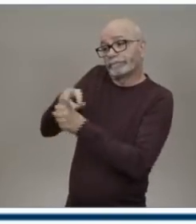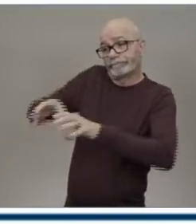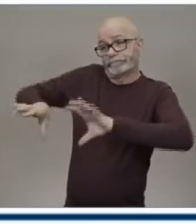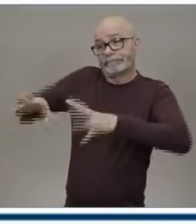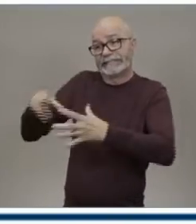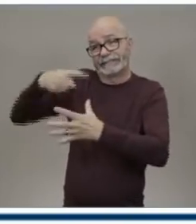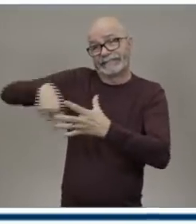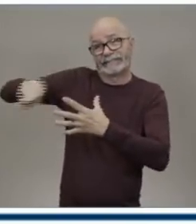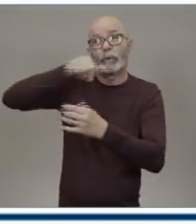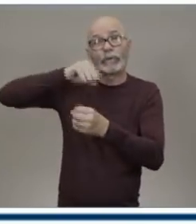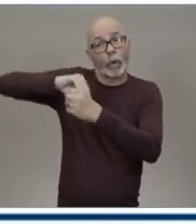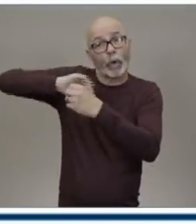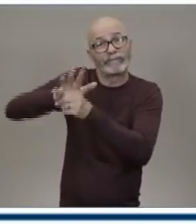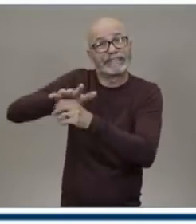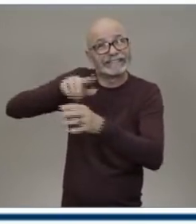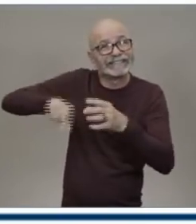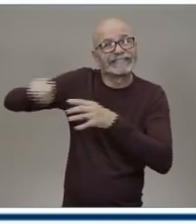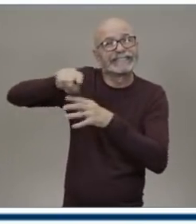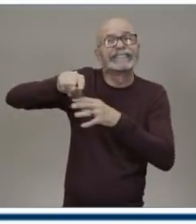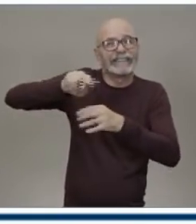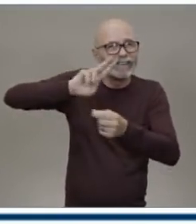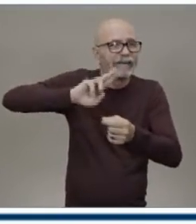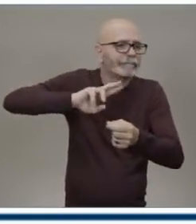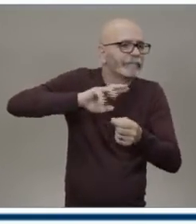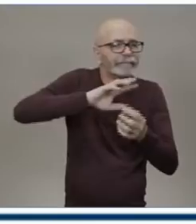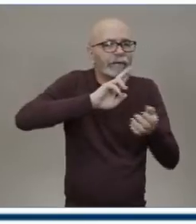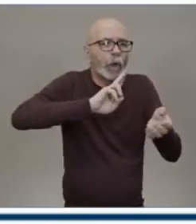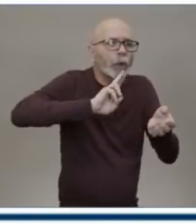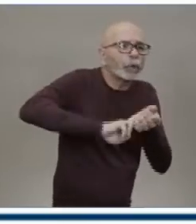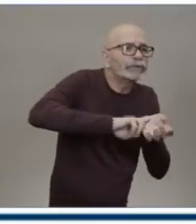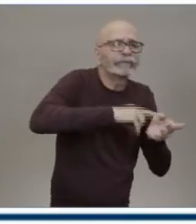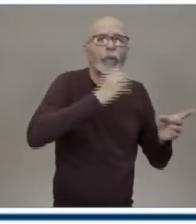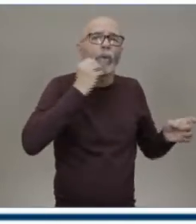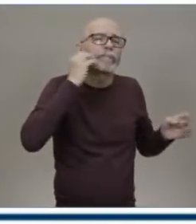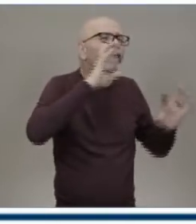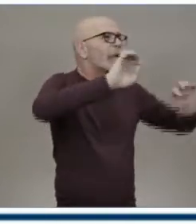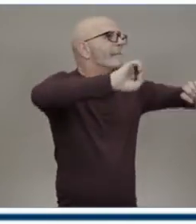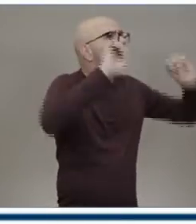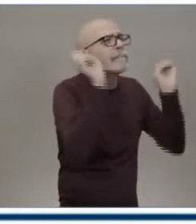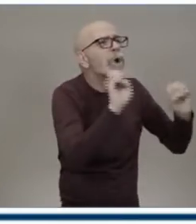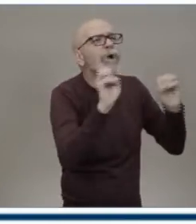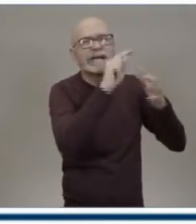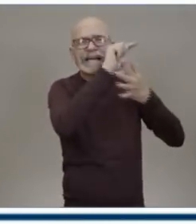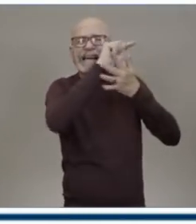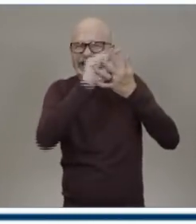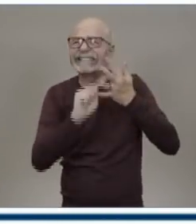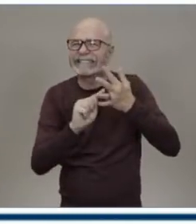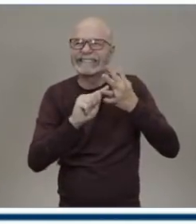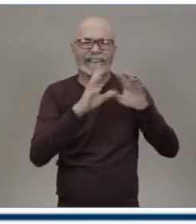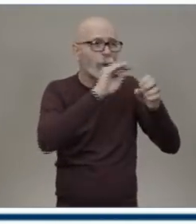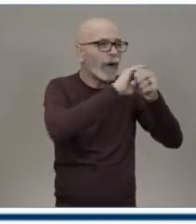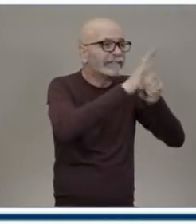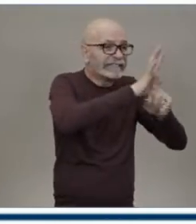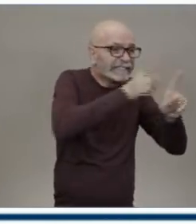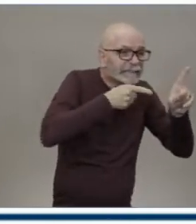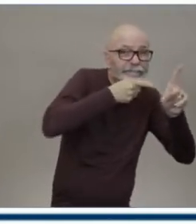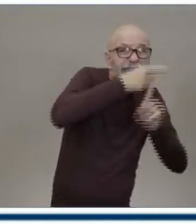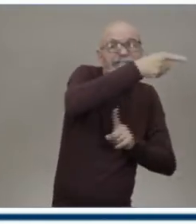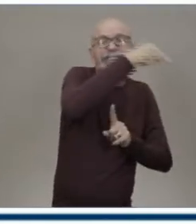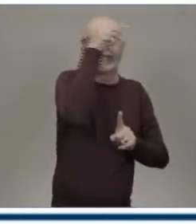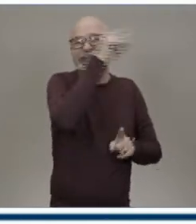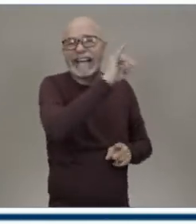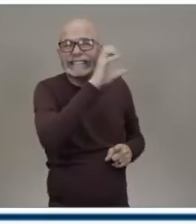with people who are infected with COVID, whether it's in the emergency department, our COVID units in hospitals, or the ICUs. But we've also